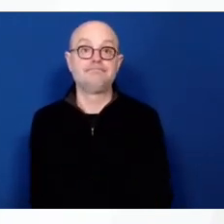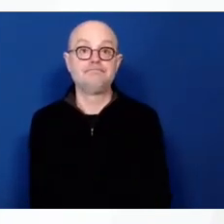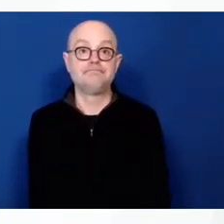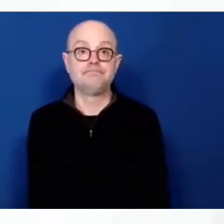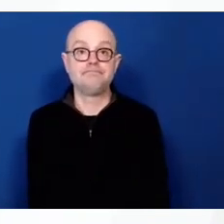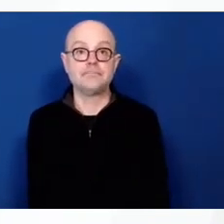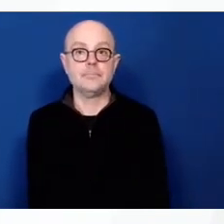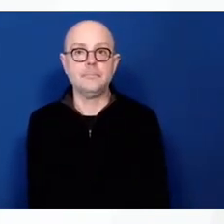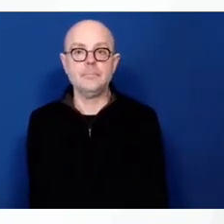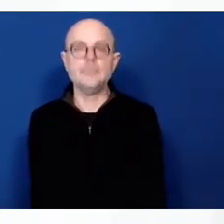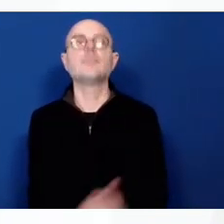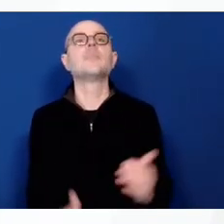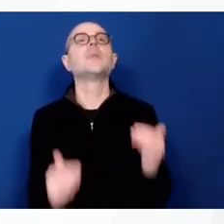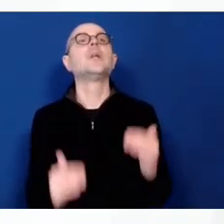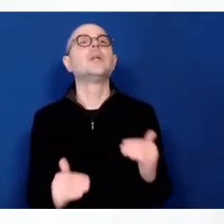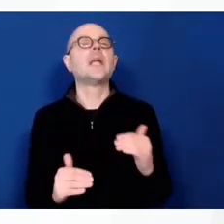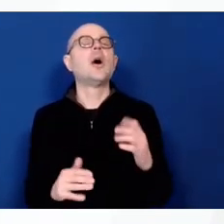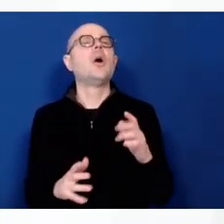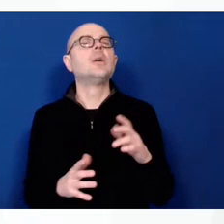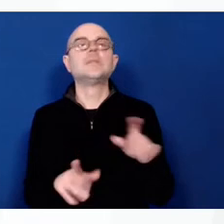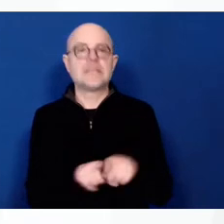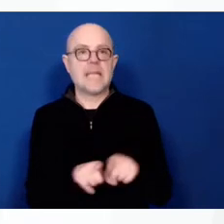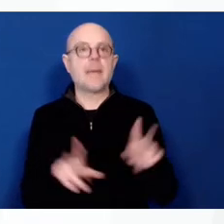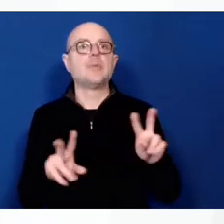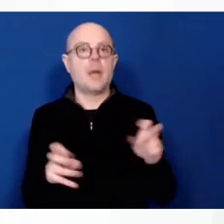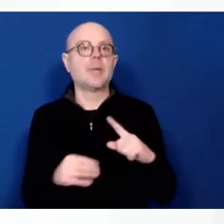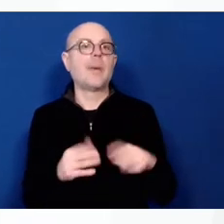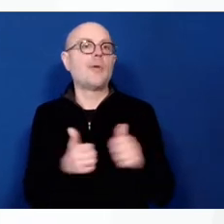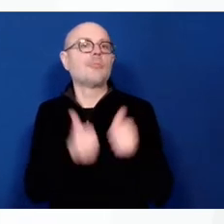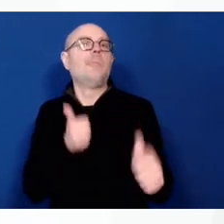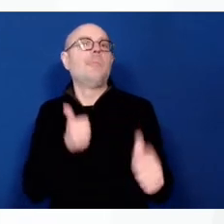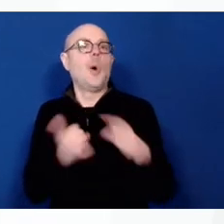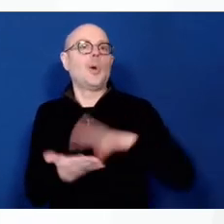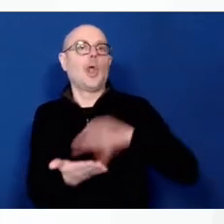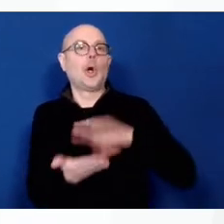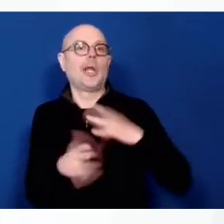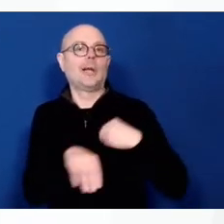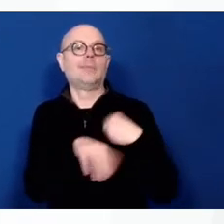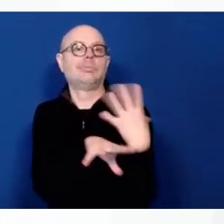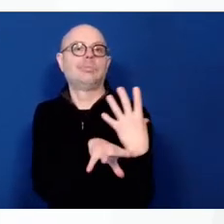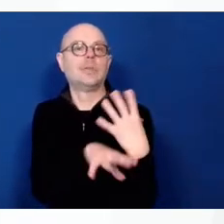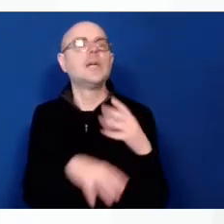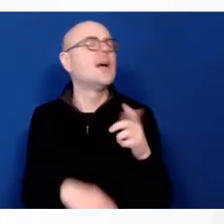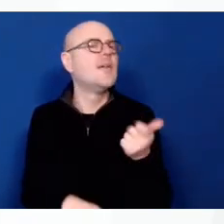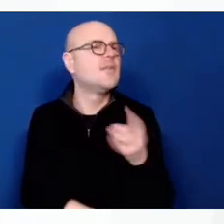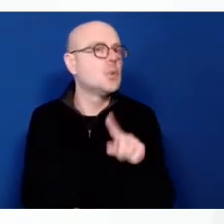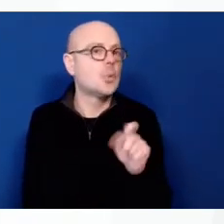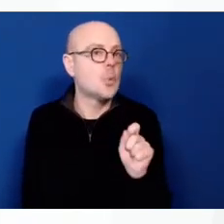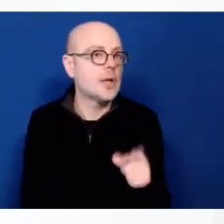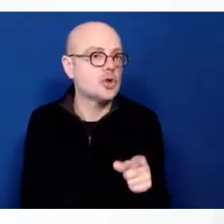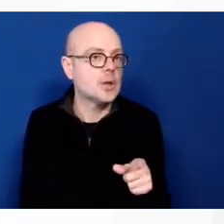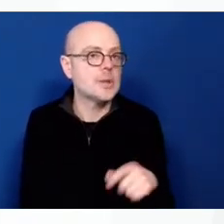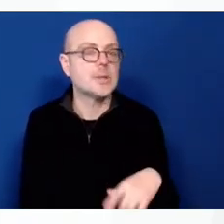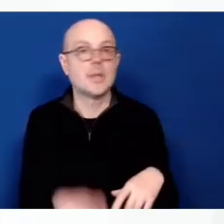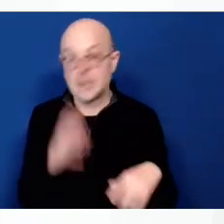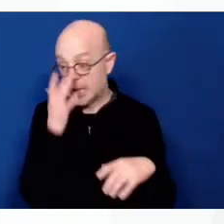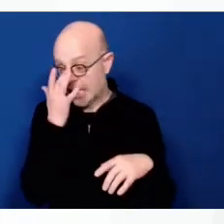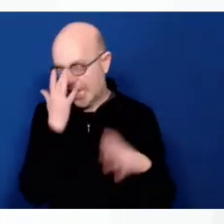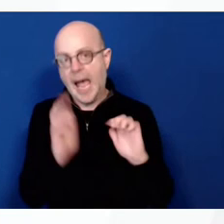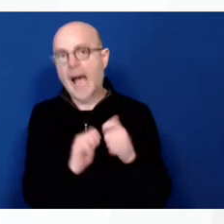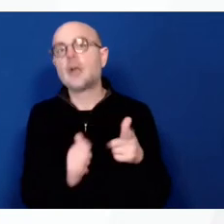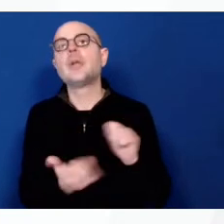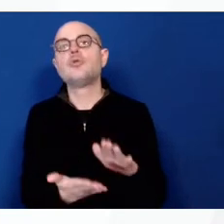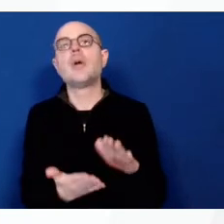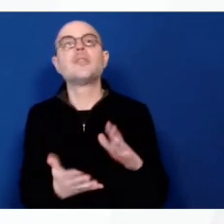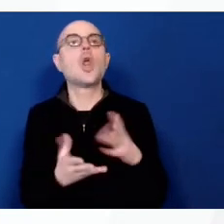Staying on the topic of remote learning, couple of questions here. How are you planning to address learning loss and academic